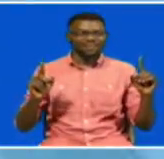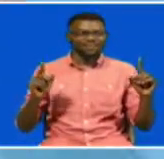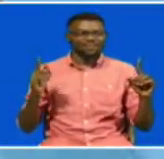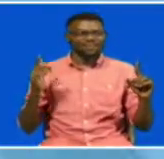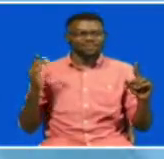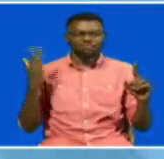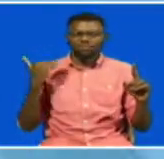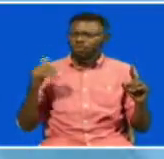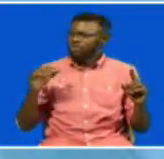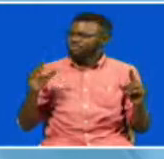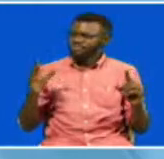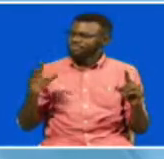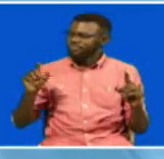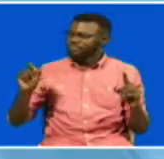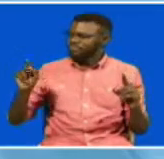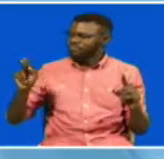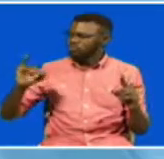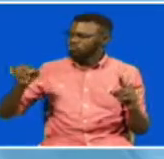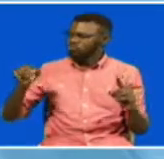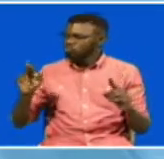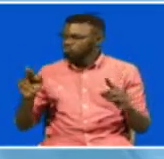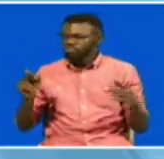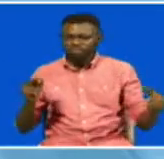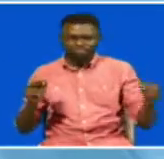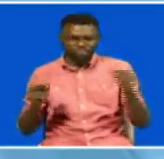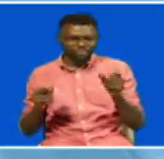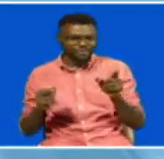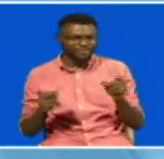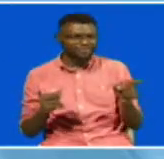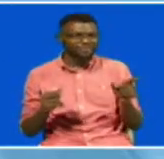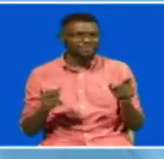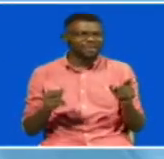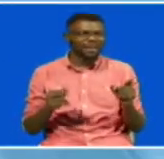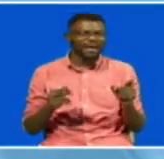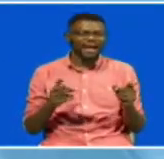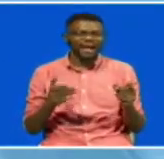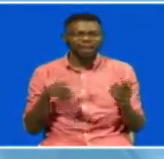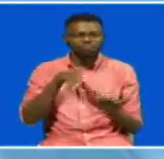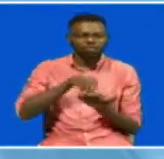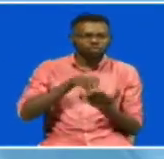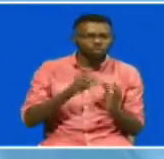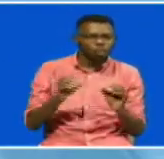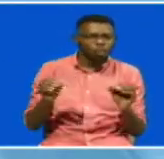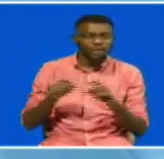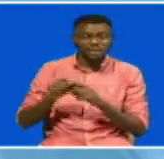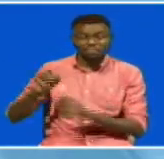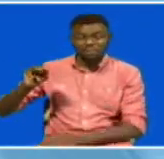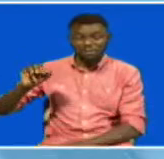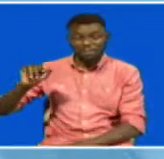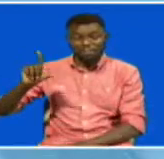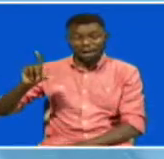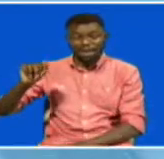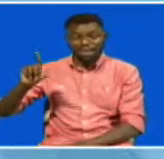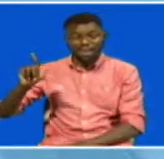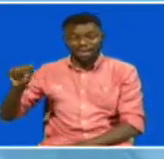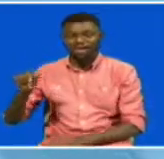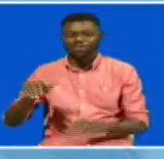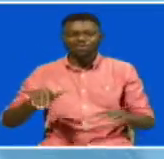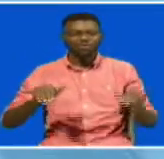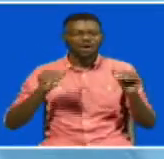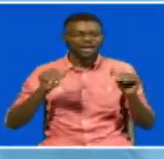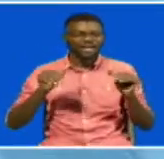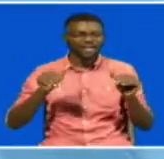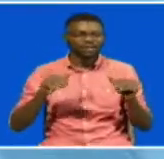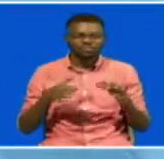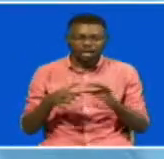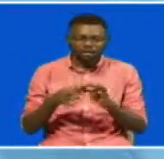Raphael Tuju in the Jubilee government, a CS without portfolio. Is that where Malala is headed? Stick around to find out, plus a lot of other things.